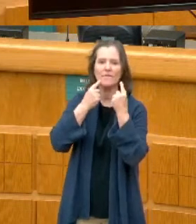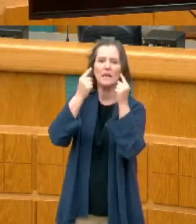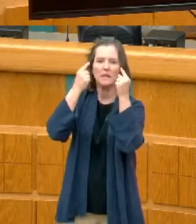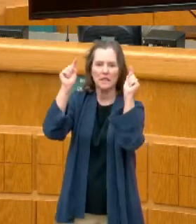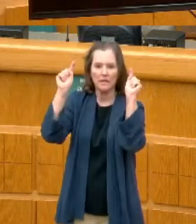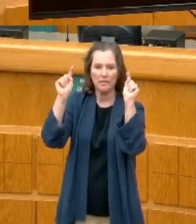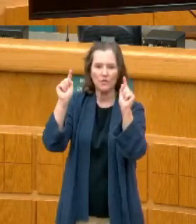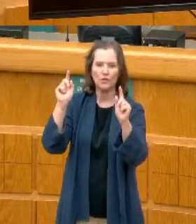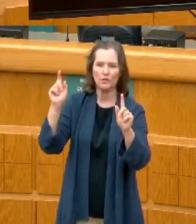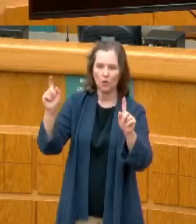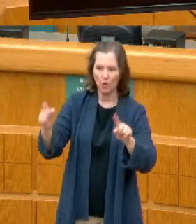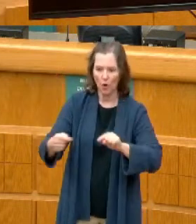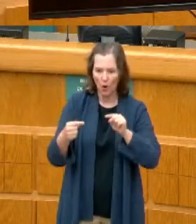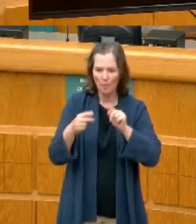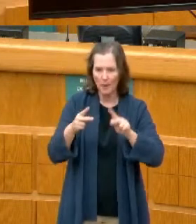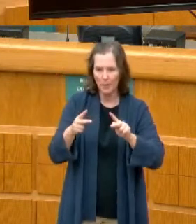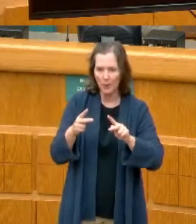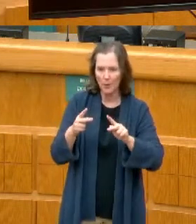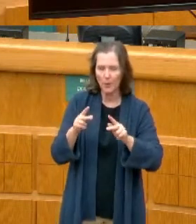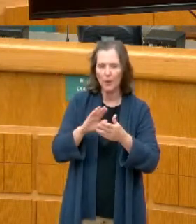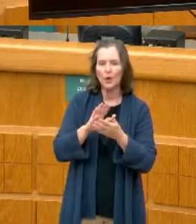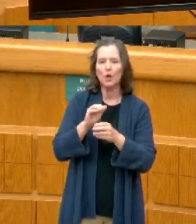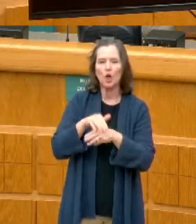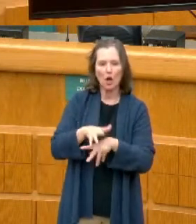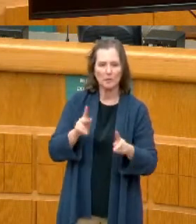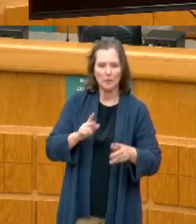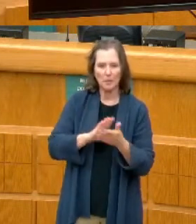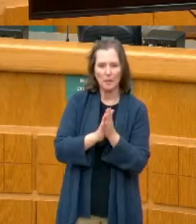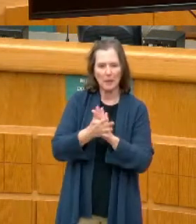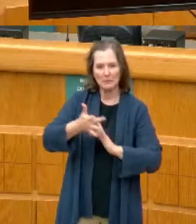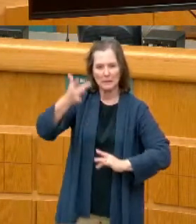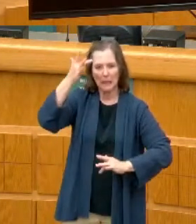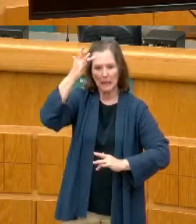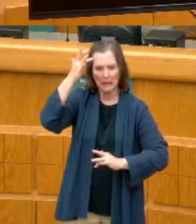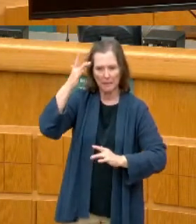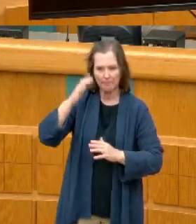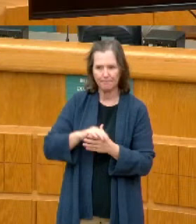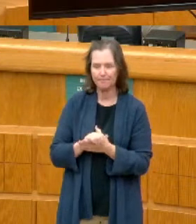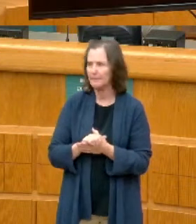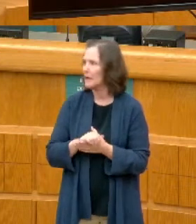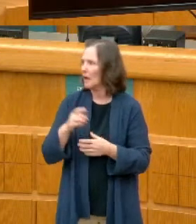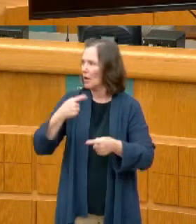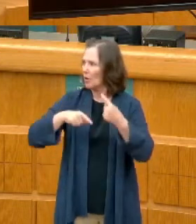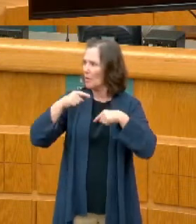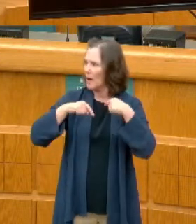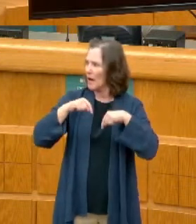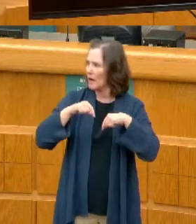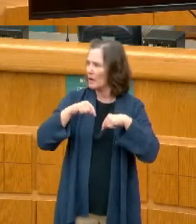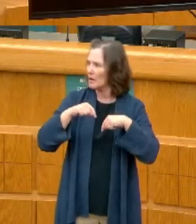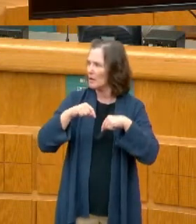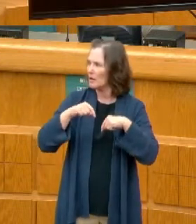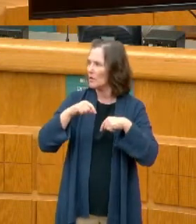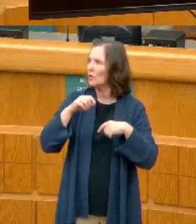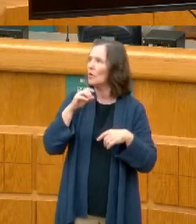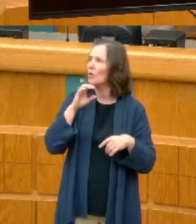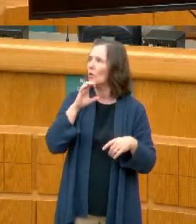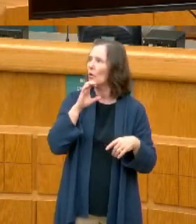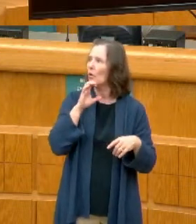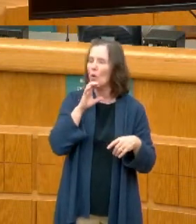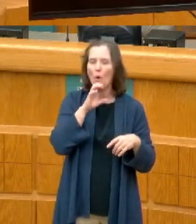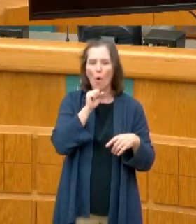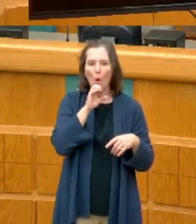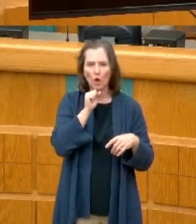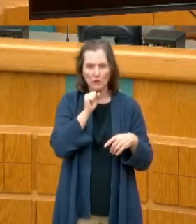And then if you look at the orange bar right there where we were, back for a second, the orange bar, on July